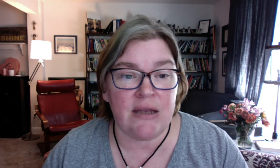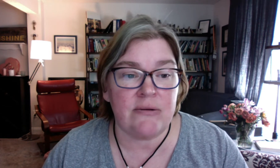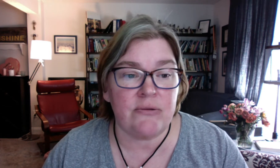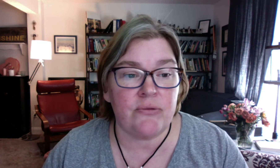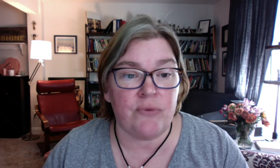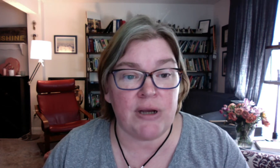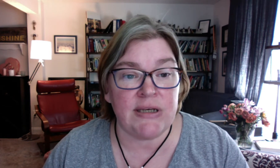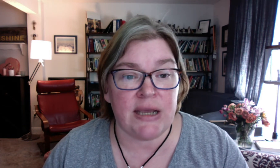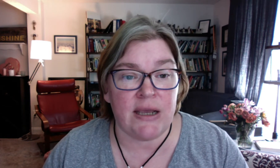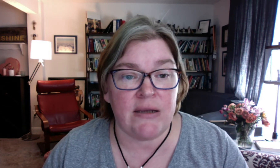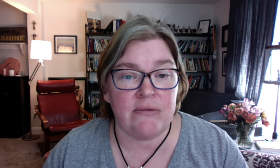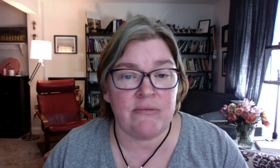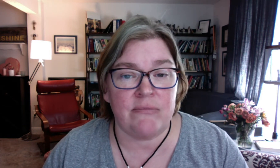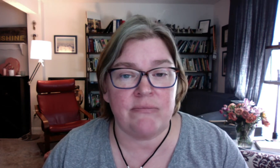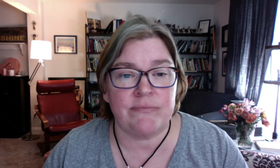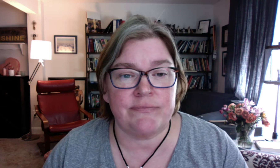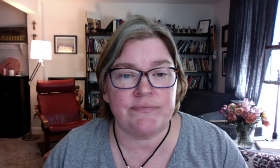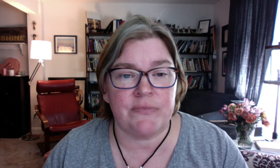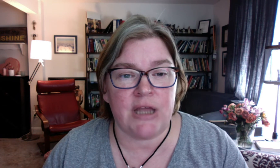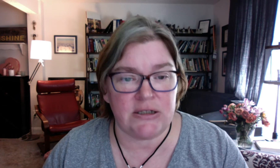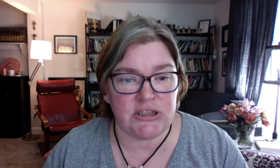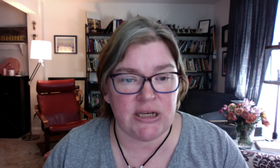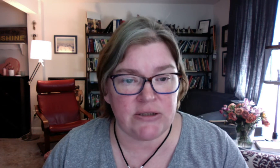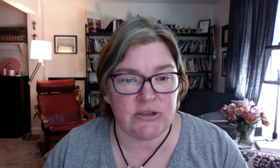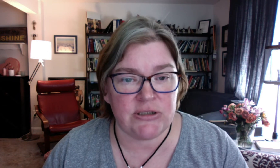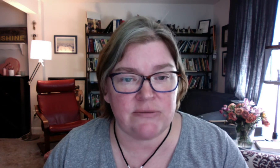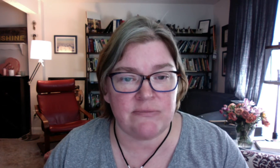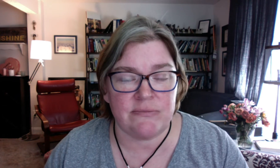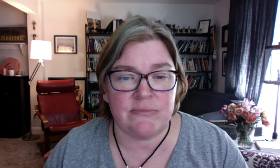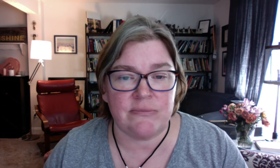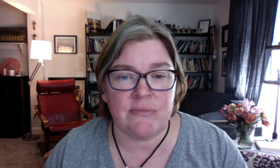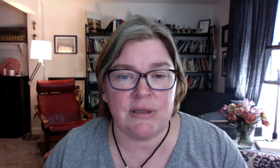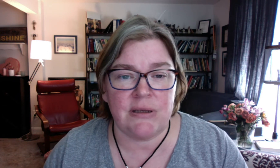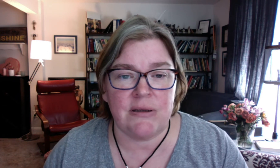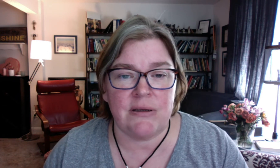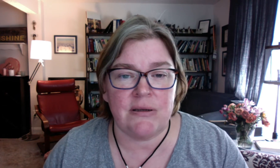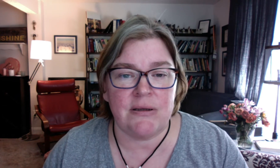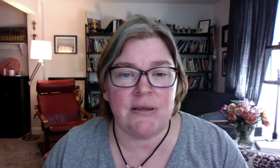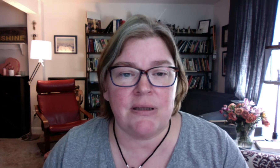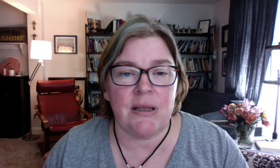And then, one day, that changed.